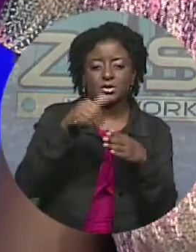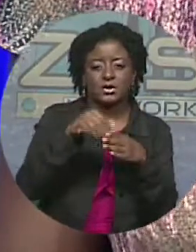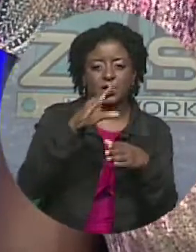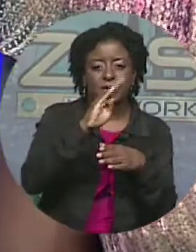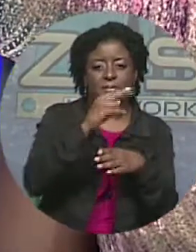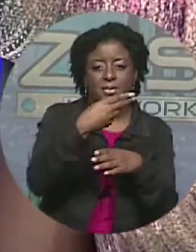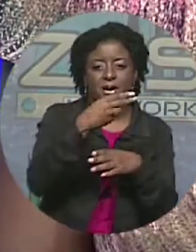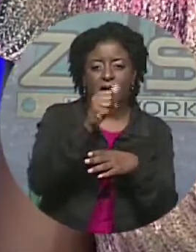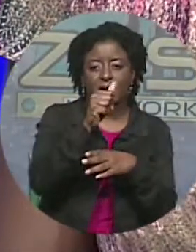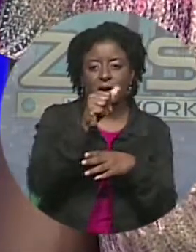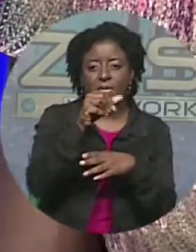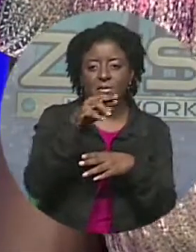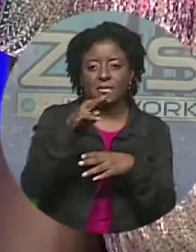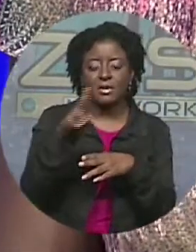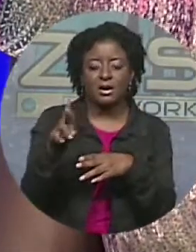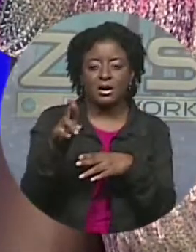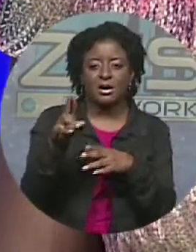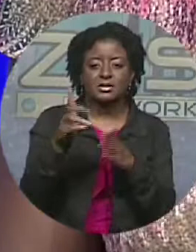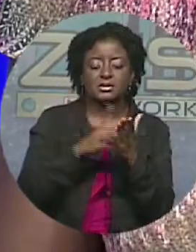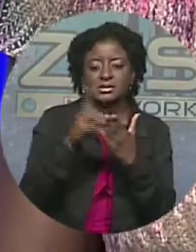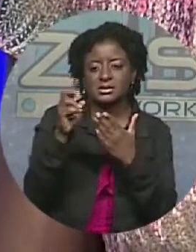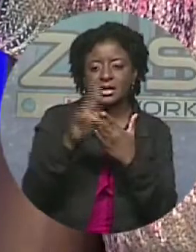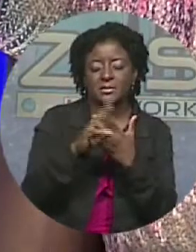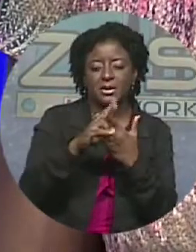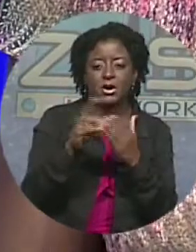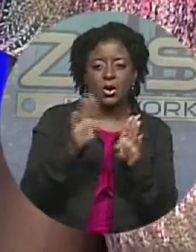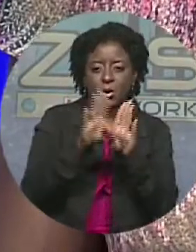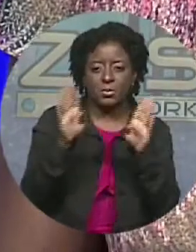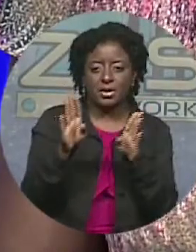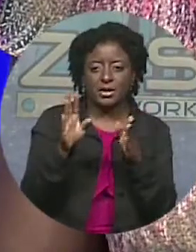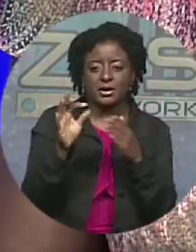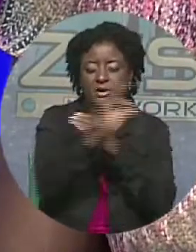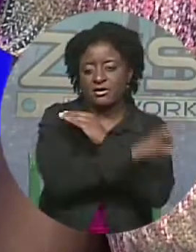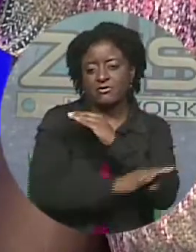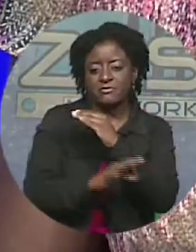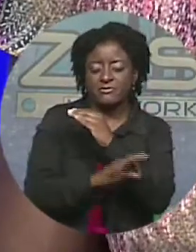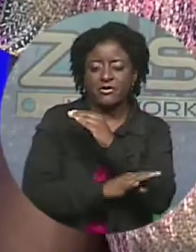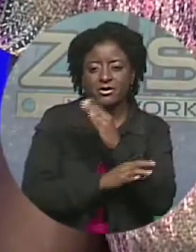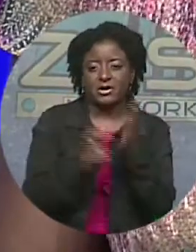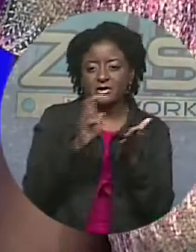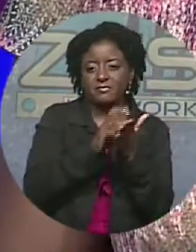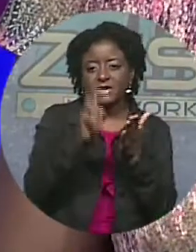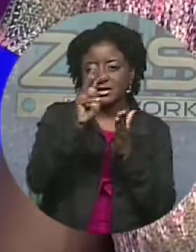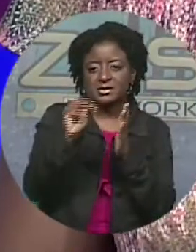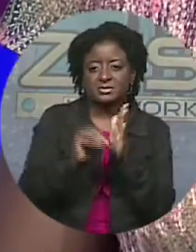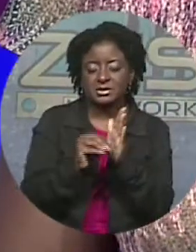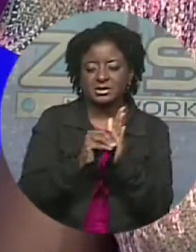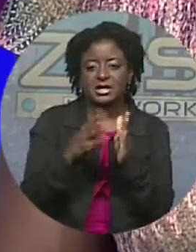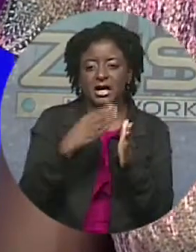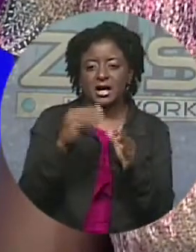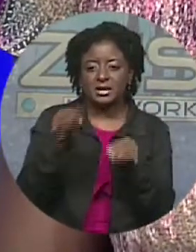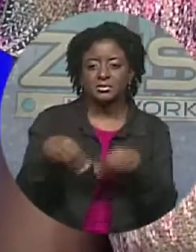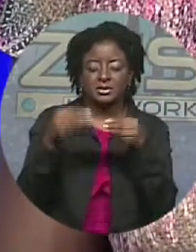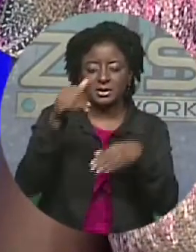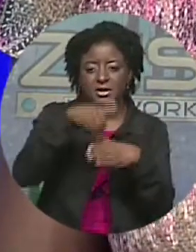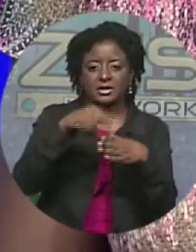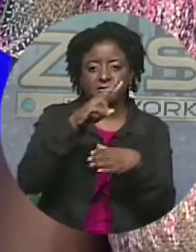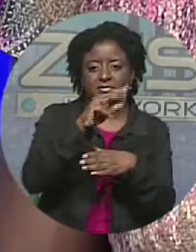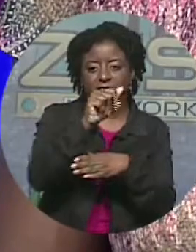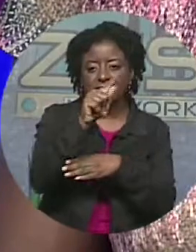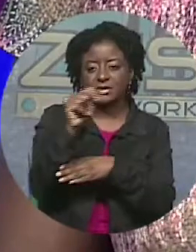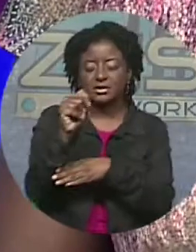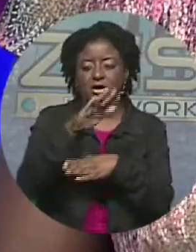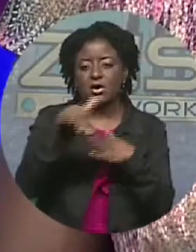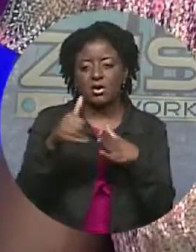opening, foreign direct investment on the Family Islands, and the successful implementation of value-added tax, all factors he believes